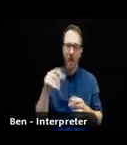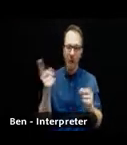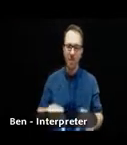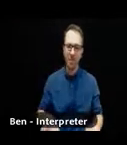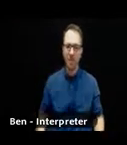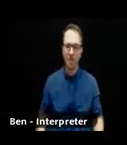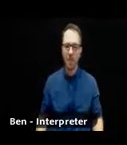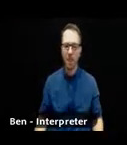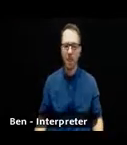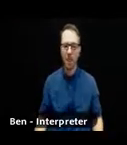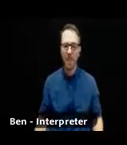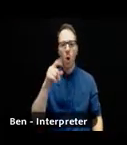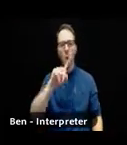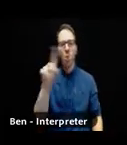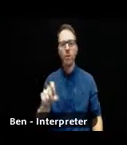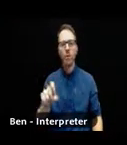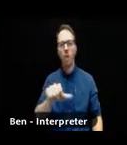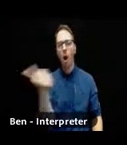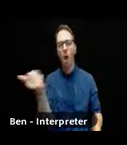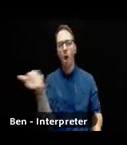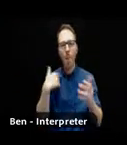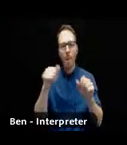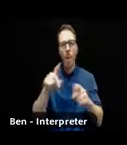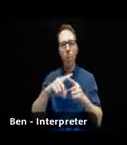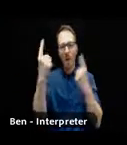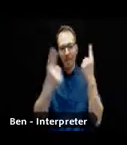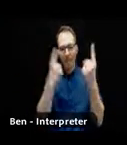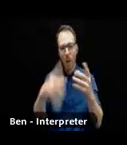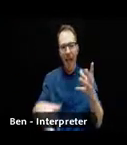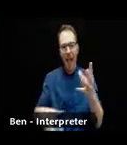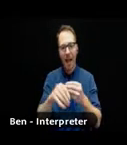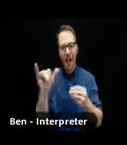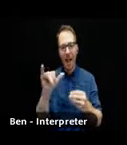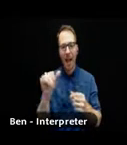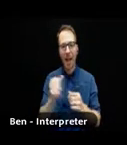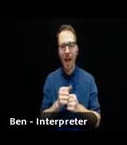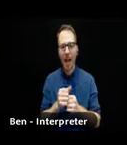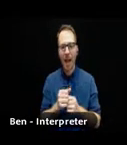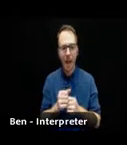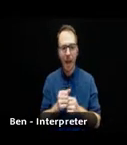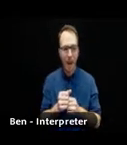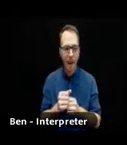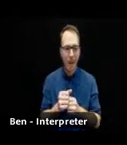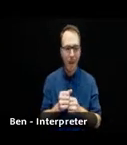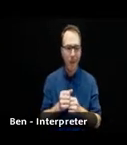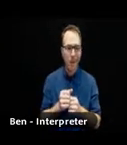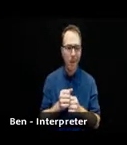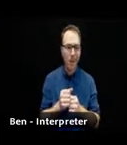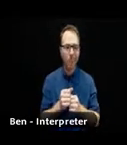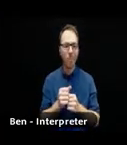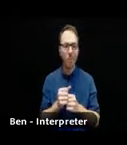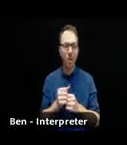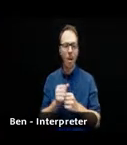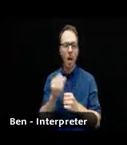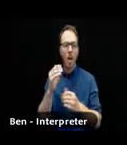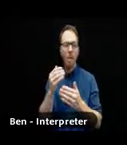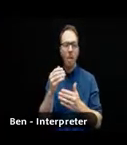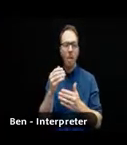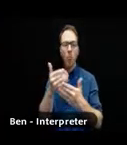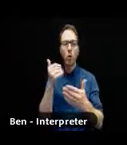So there's a question about other things that we might want to consider adding, like matters intervention programs before restorative justice